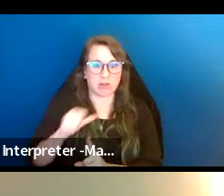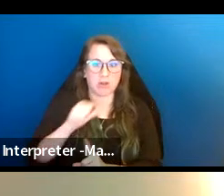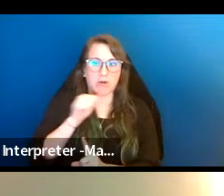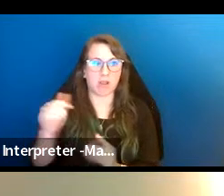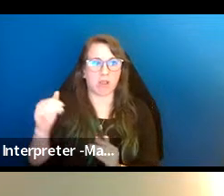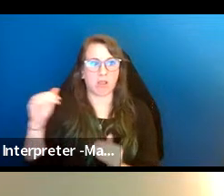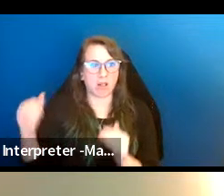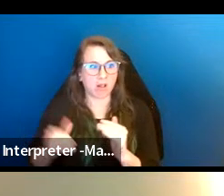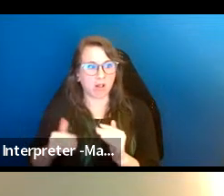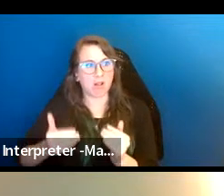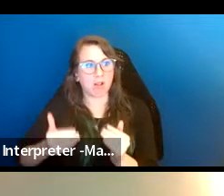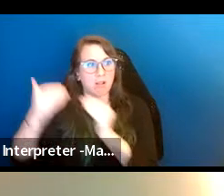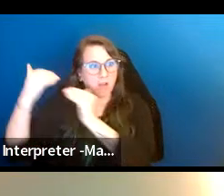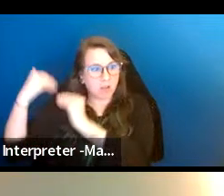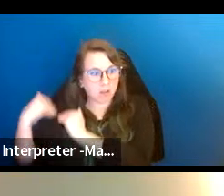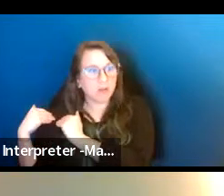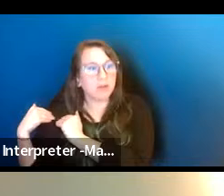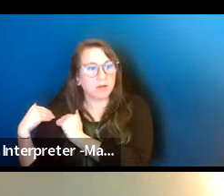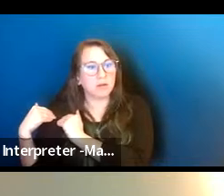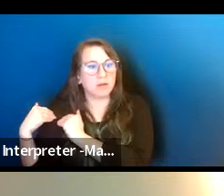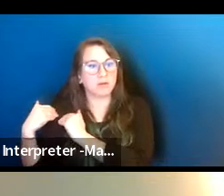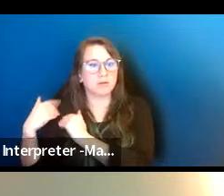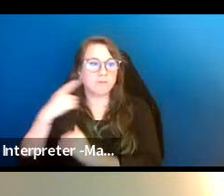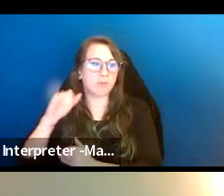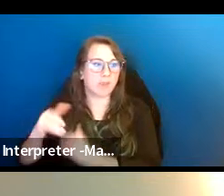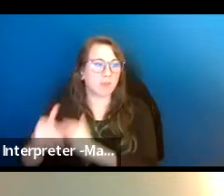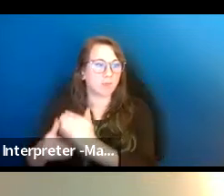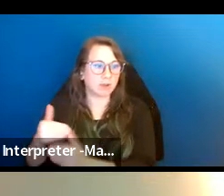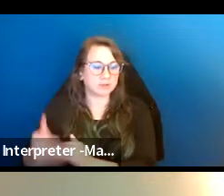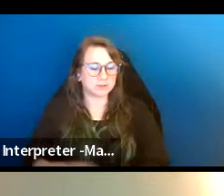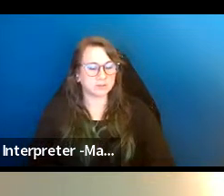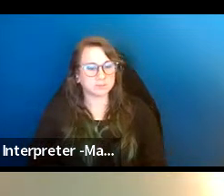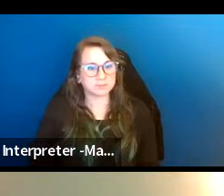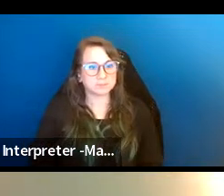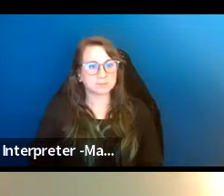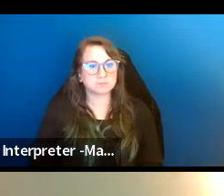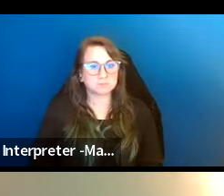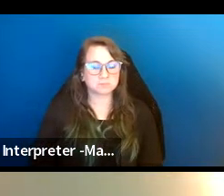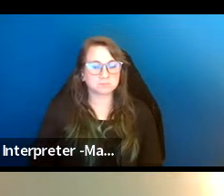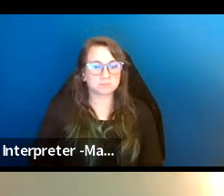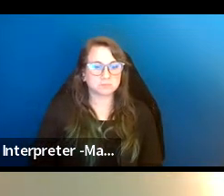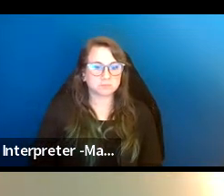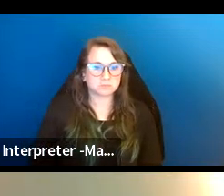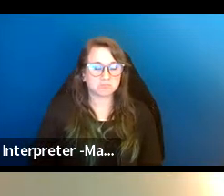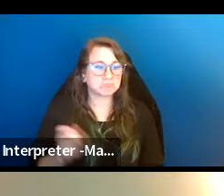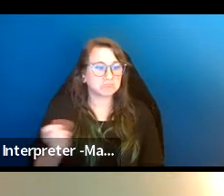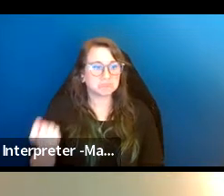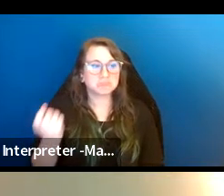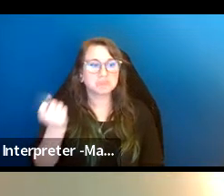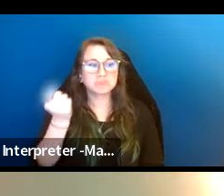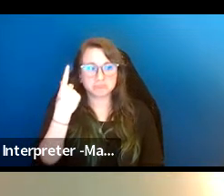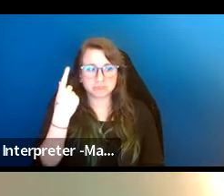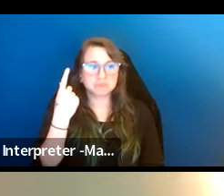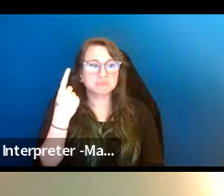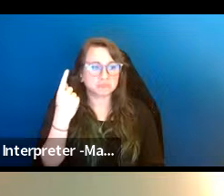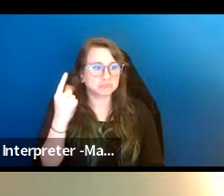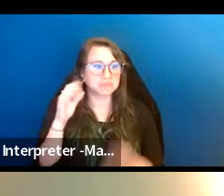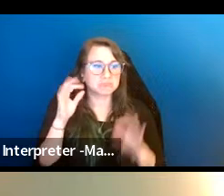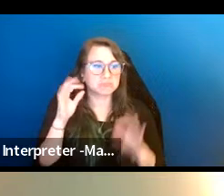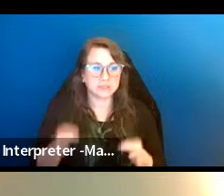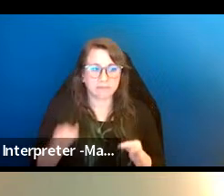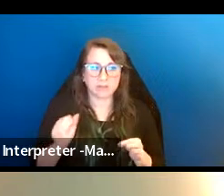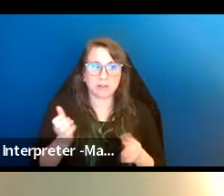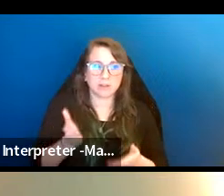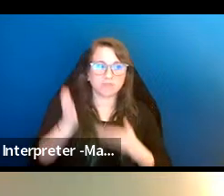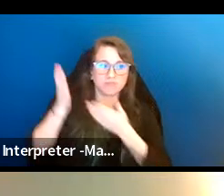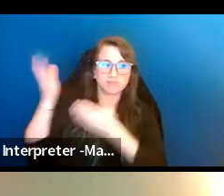disproportionately burdened by that removal. Okay. Yeah, I totally understand, and I can definitely take that back up to